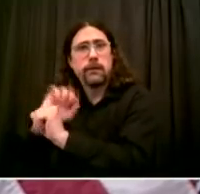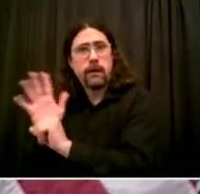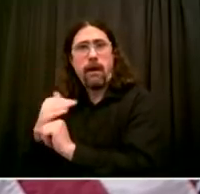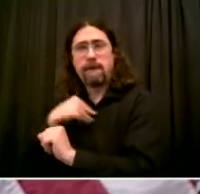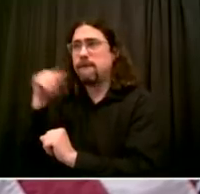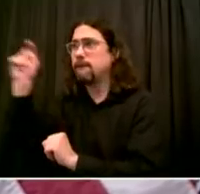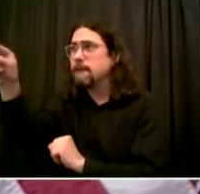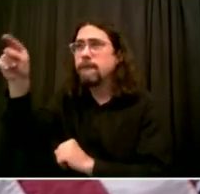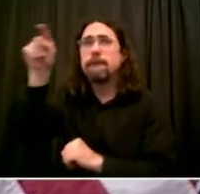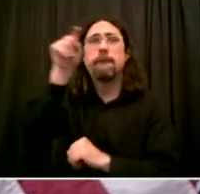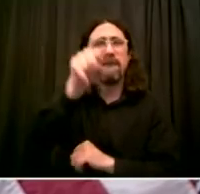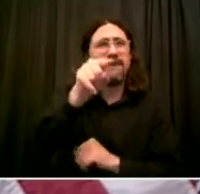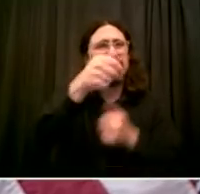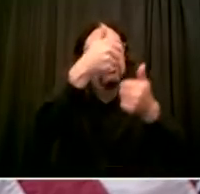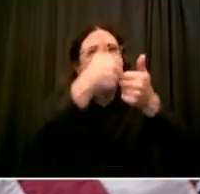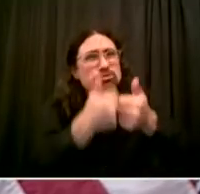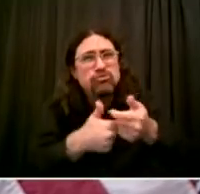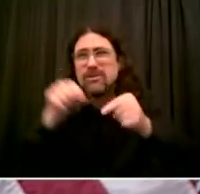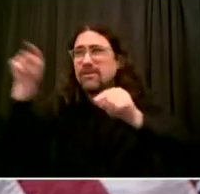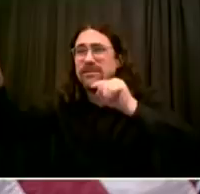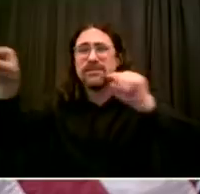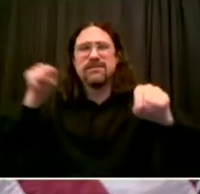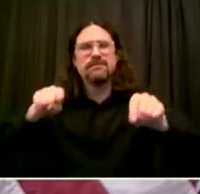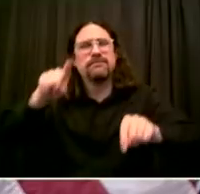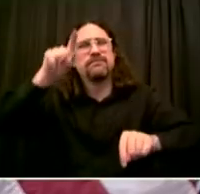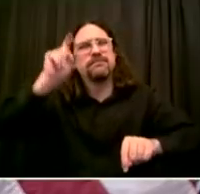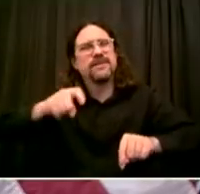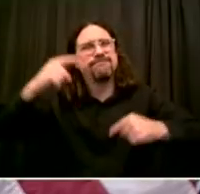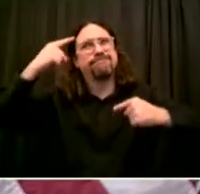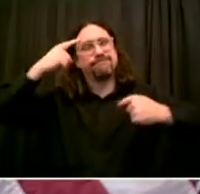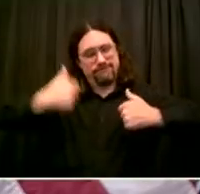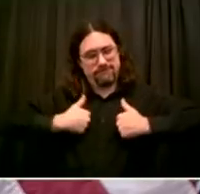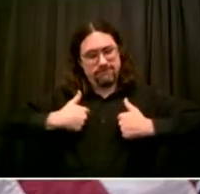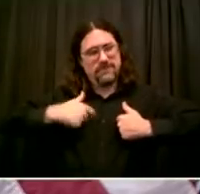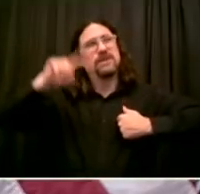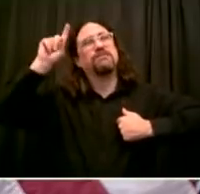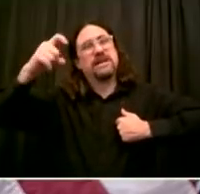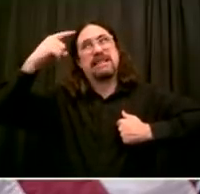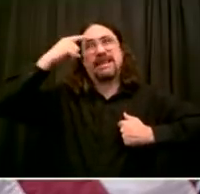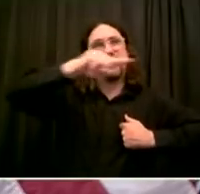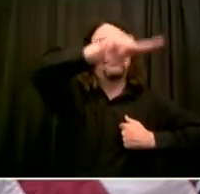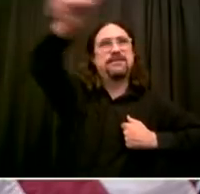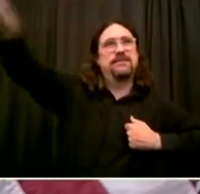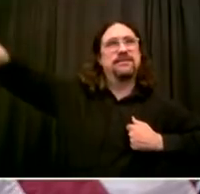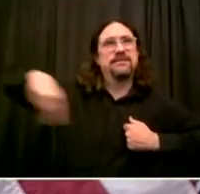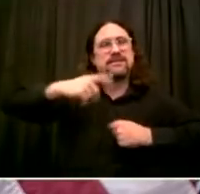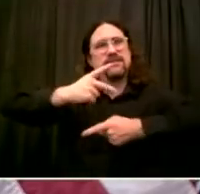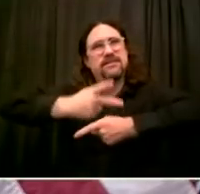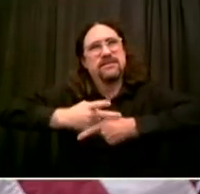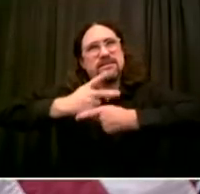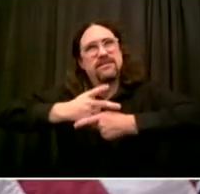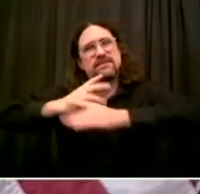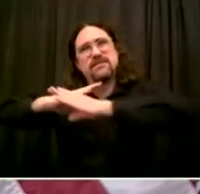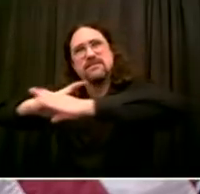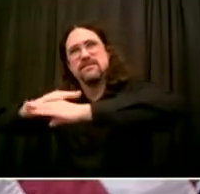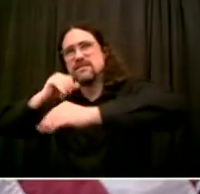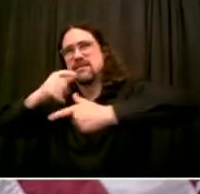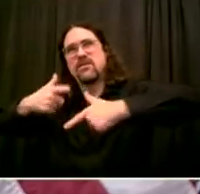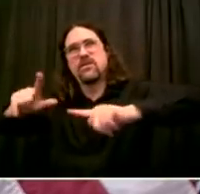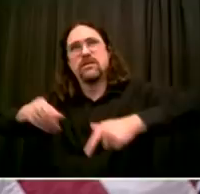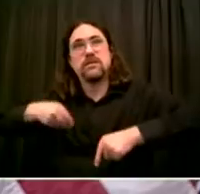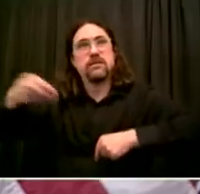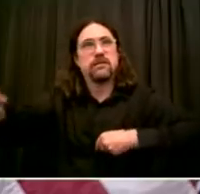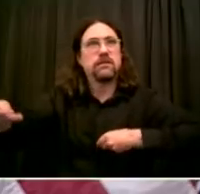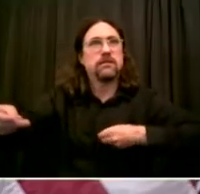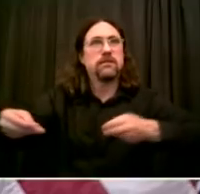care point comes in. We can do a lot to help you, because think about it. If you're able to safely separate and be at